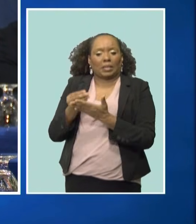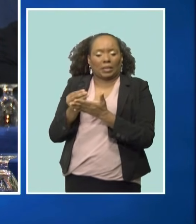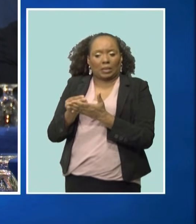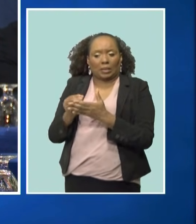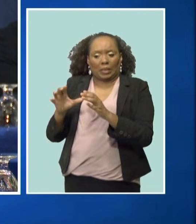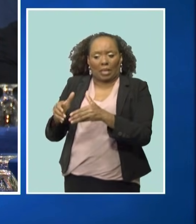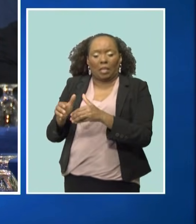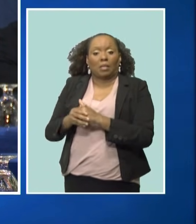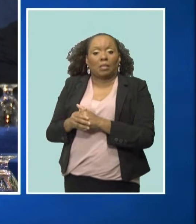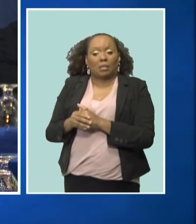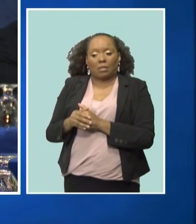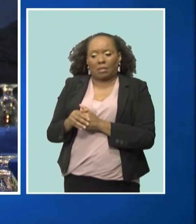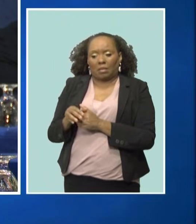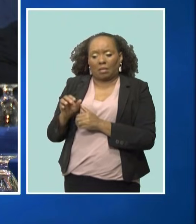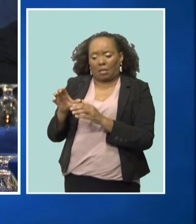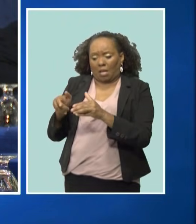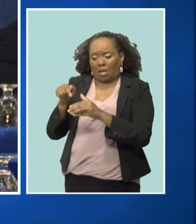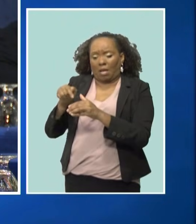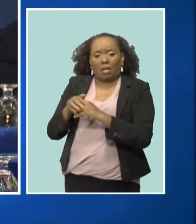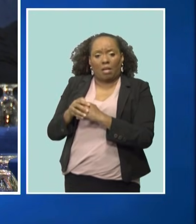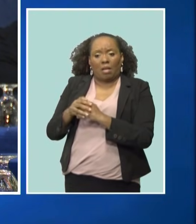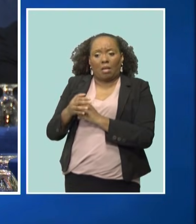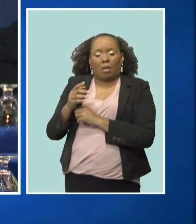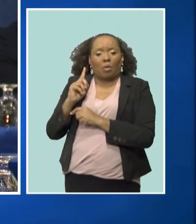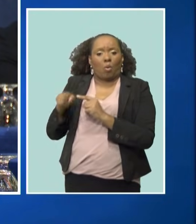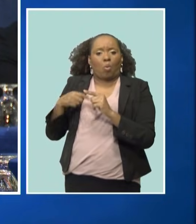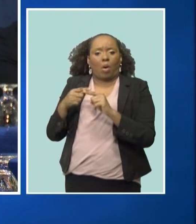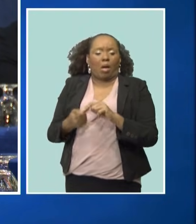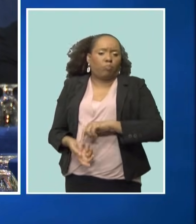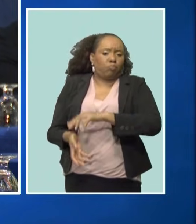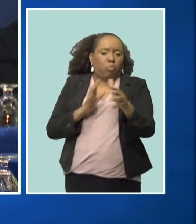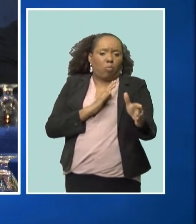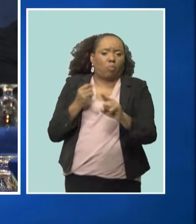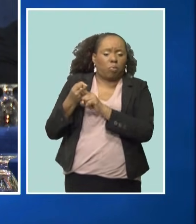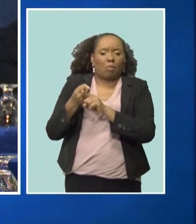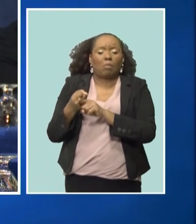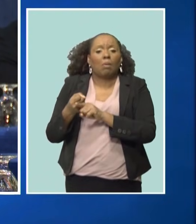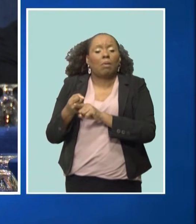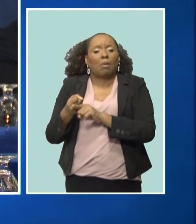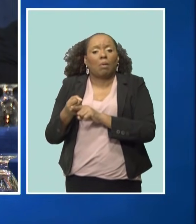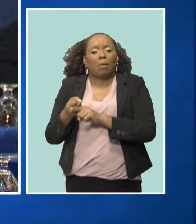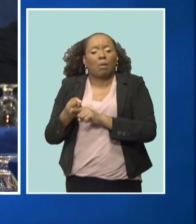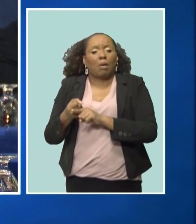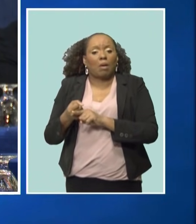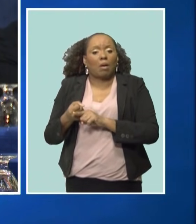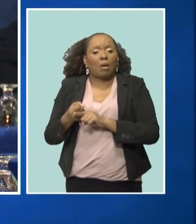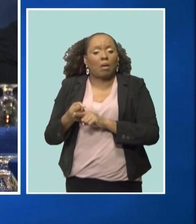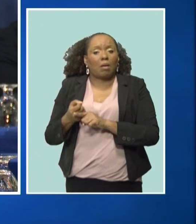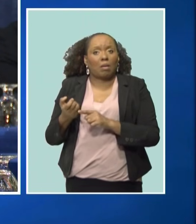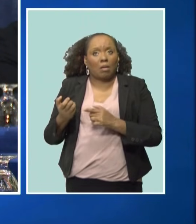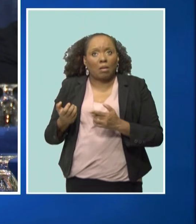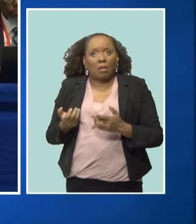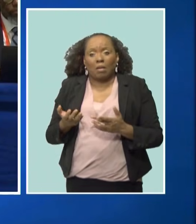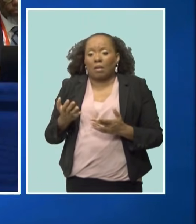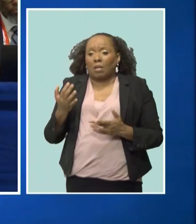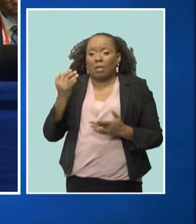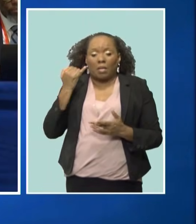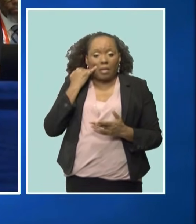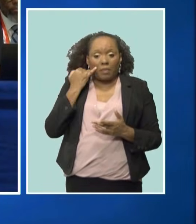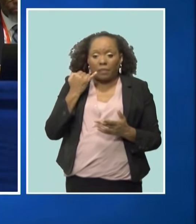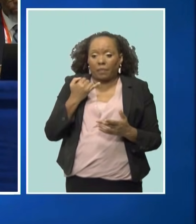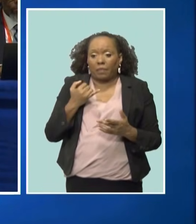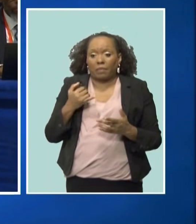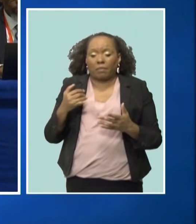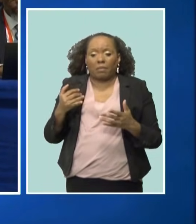to be able to help us bridge that difficult gap that will come with loss,